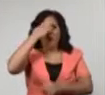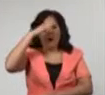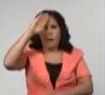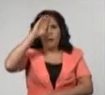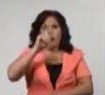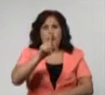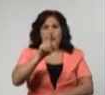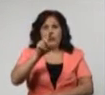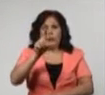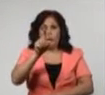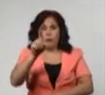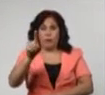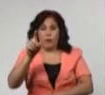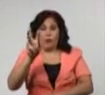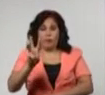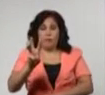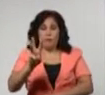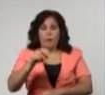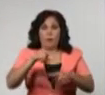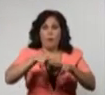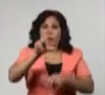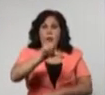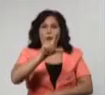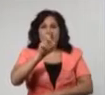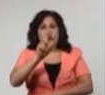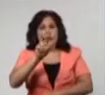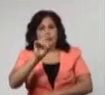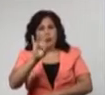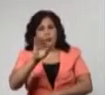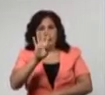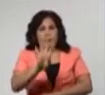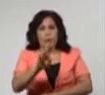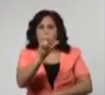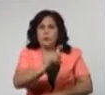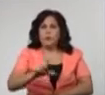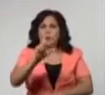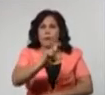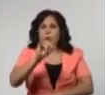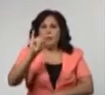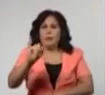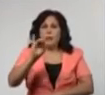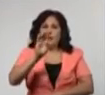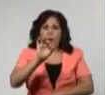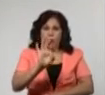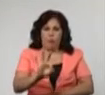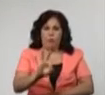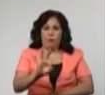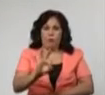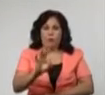the province where the largest number of samples were studied yesterday,